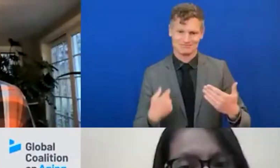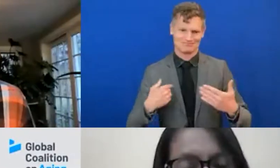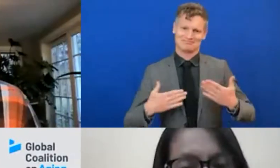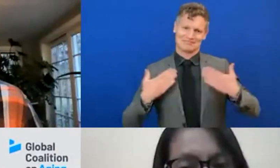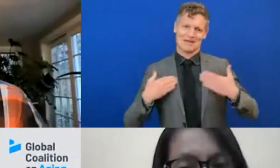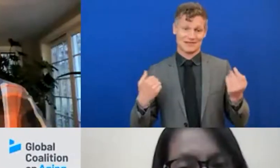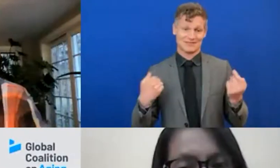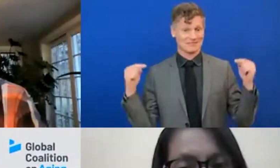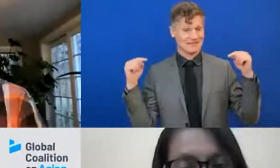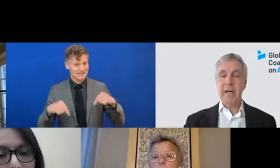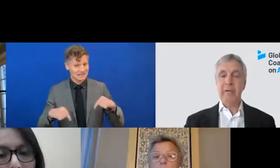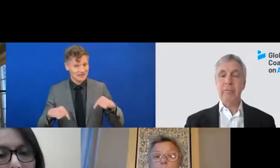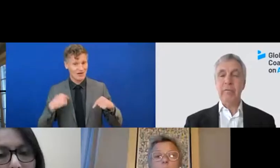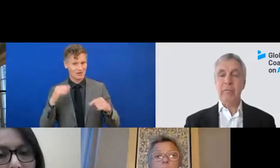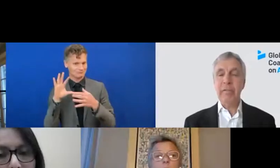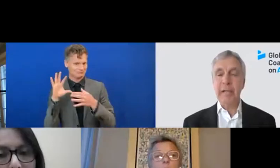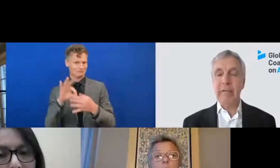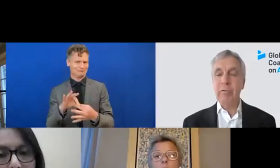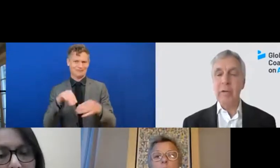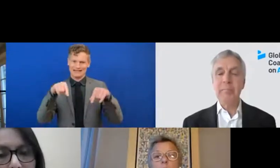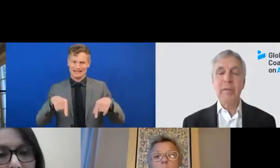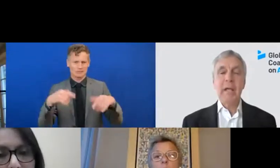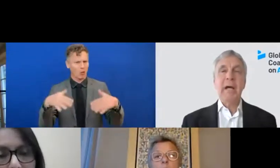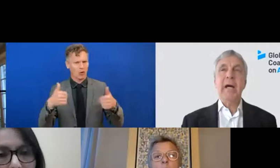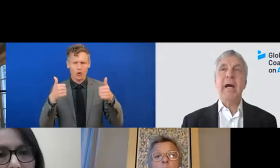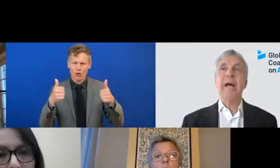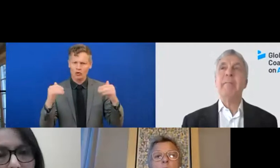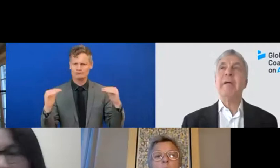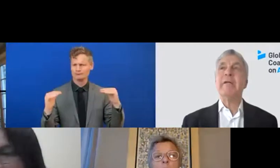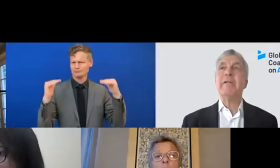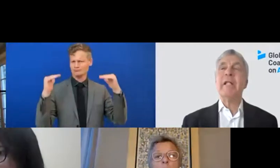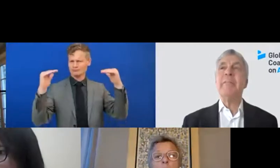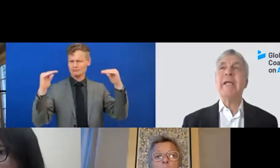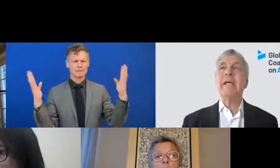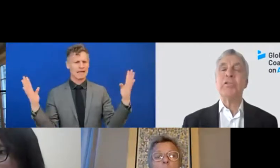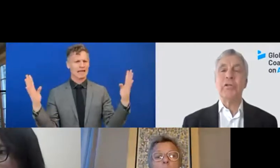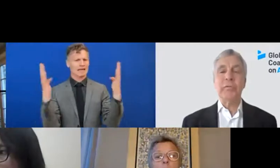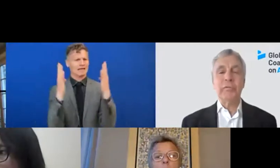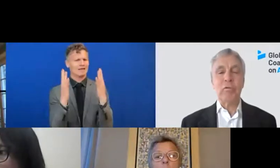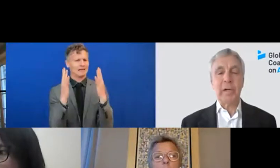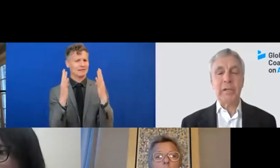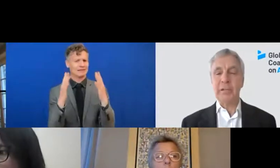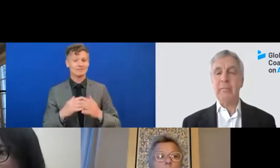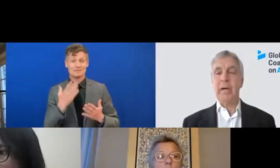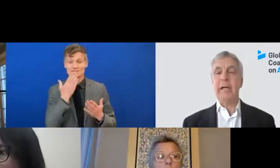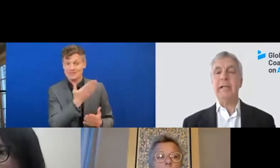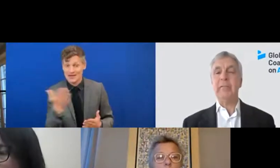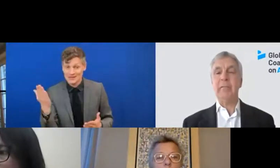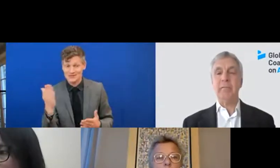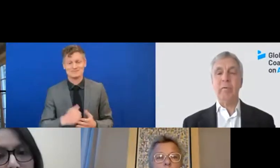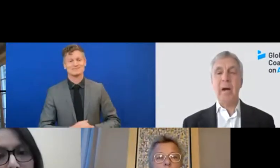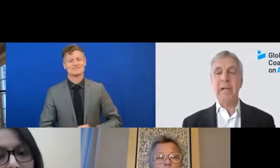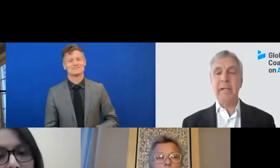event. We thank everyone. Let me answer the question by